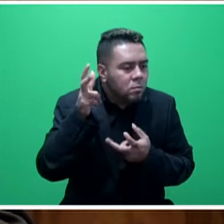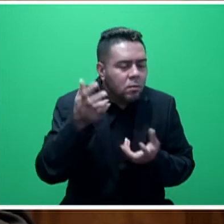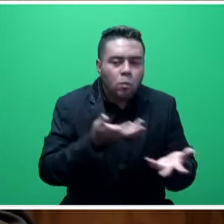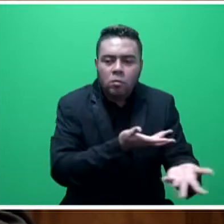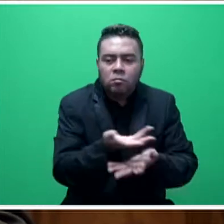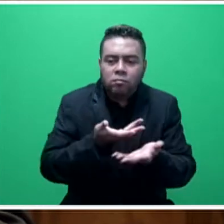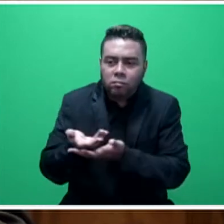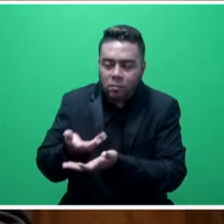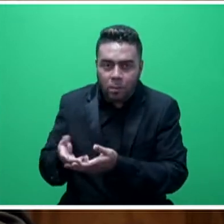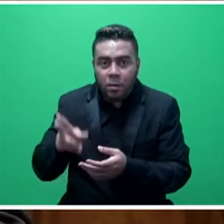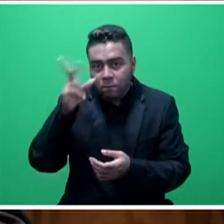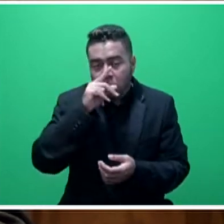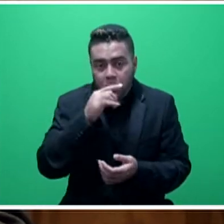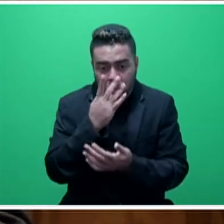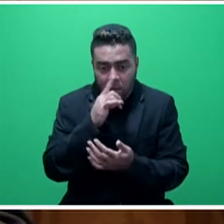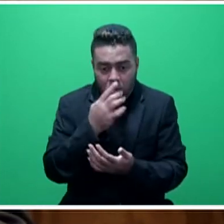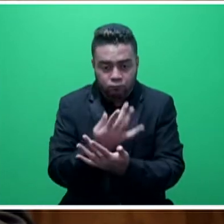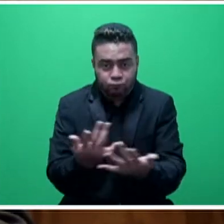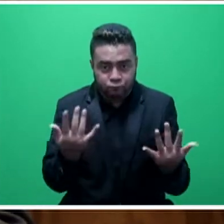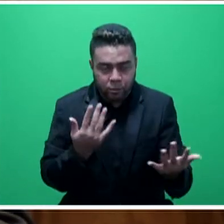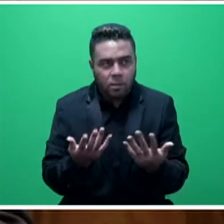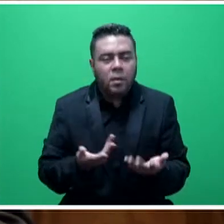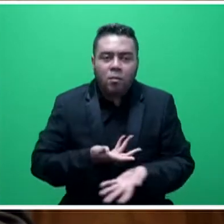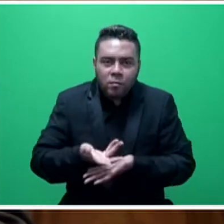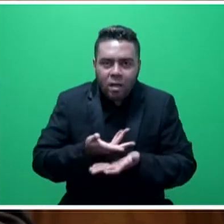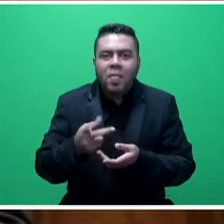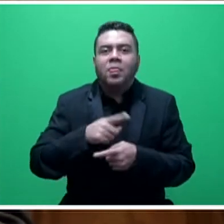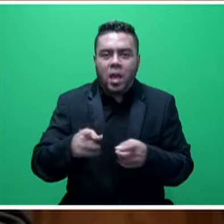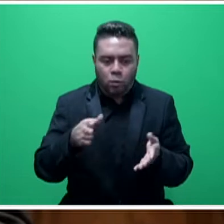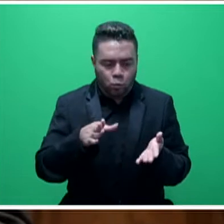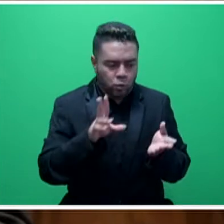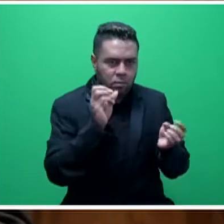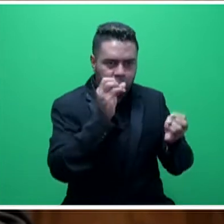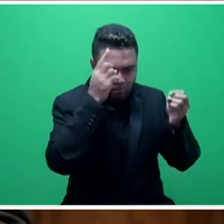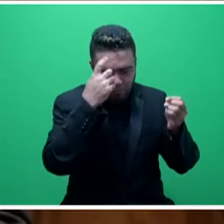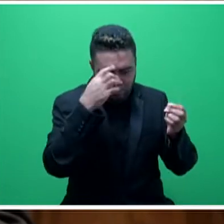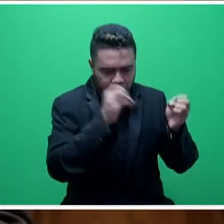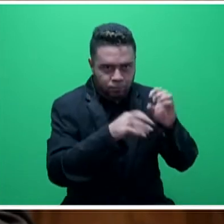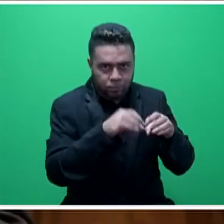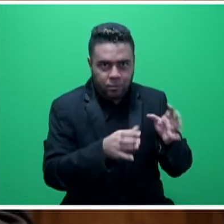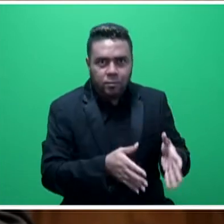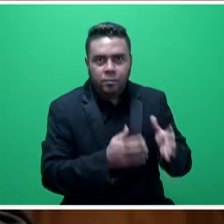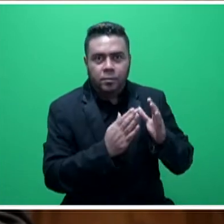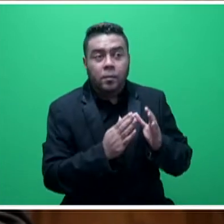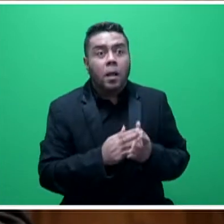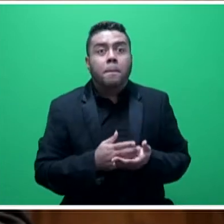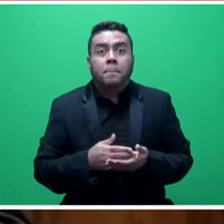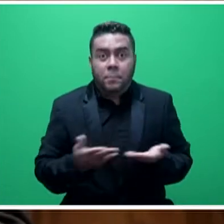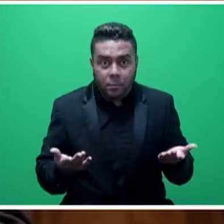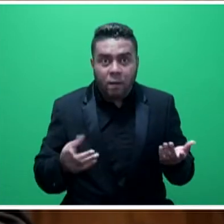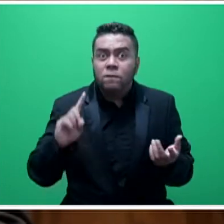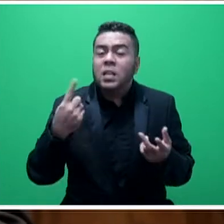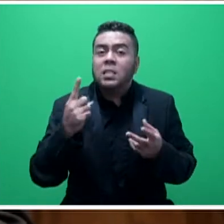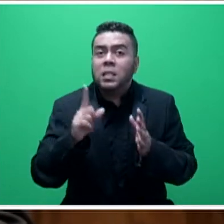place this budget. For the first time, the Fijian government is ending Fiji's business license policy. From August 1st,